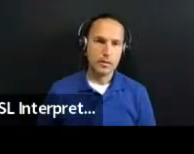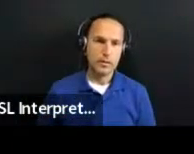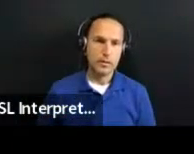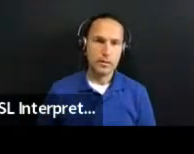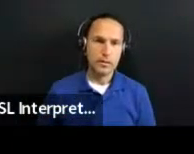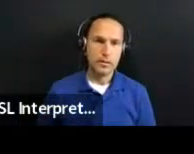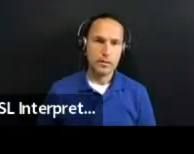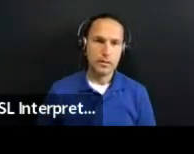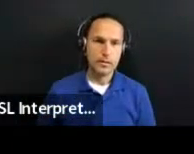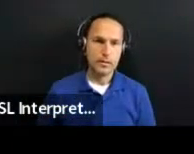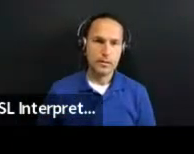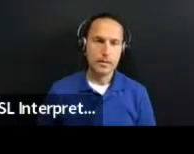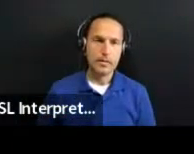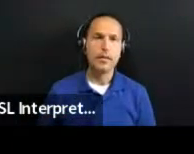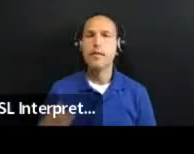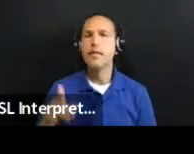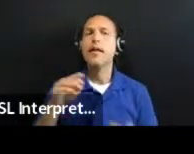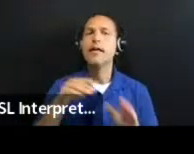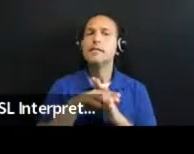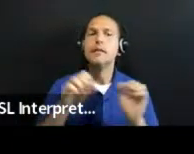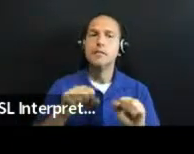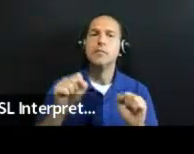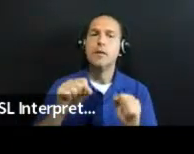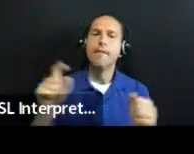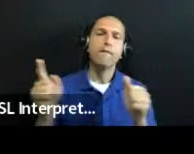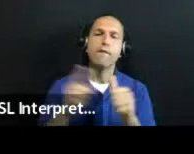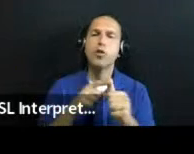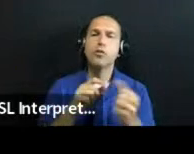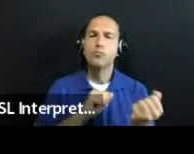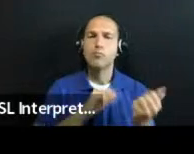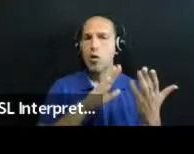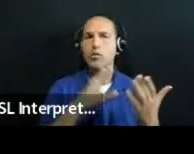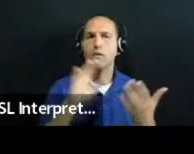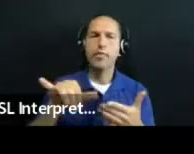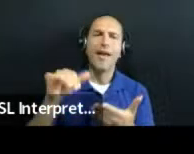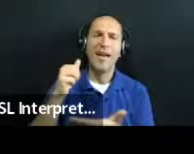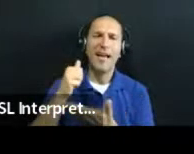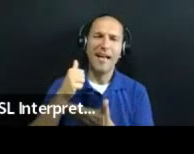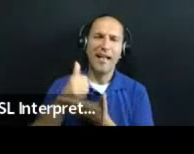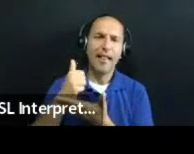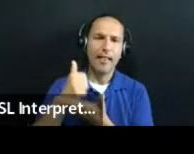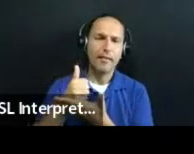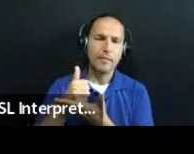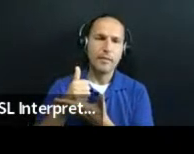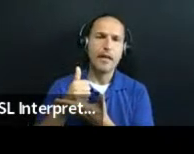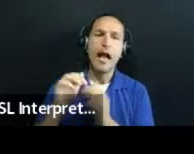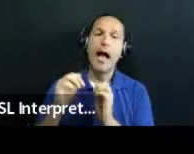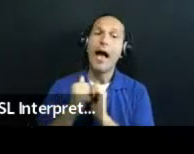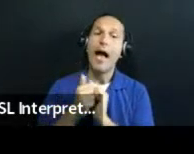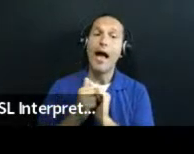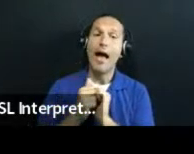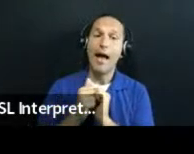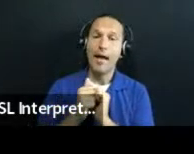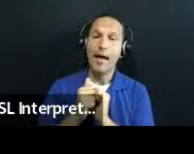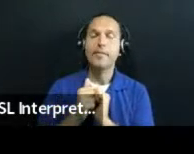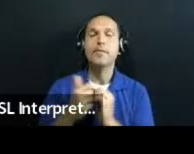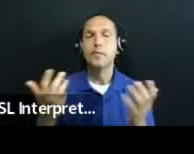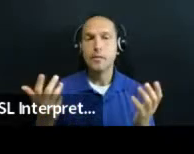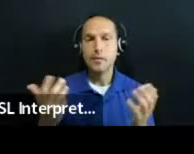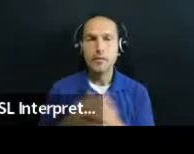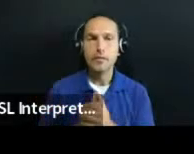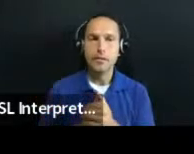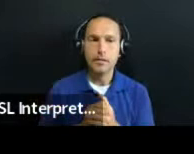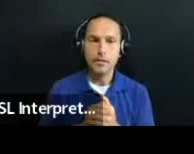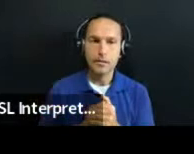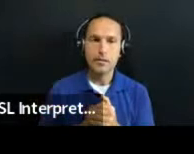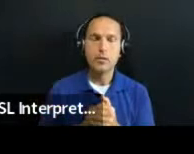So an accessibility first approach helps by, so in terms